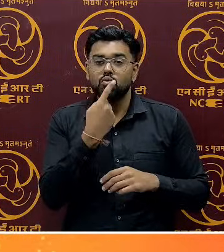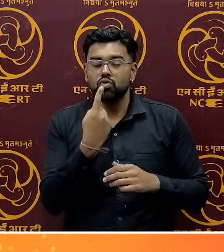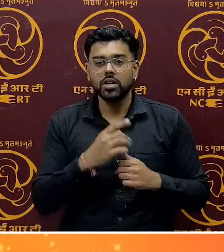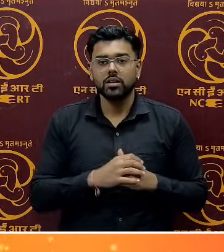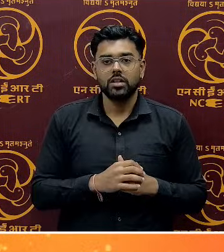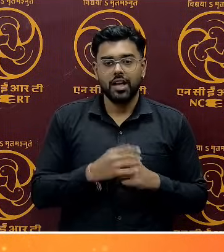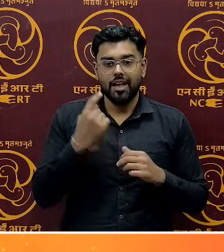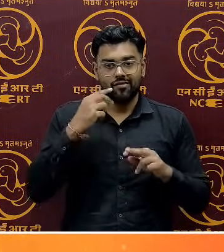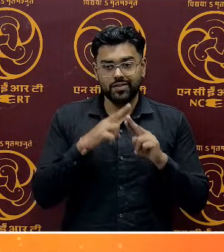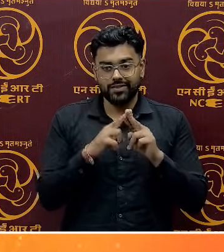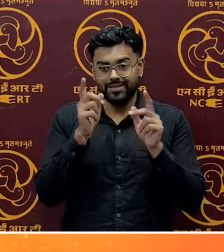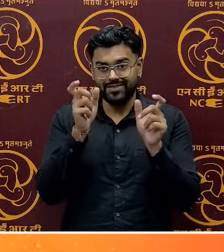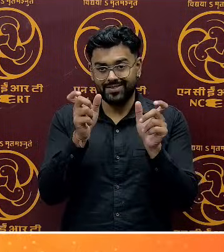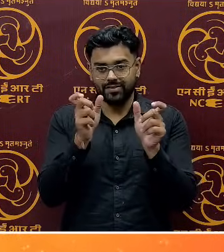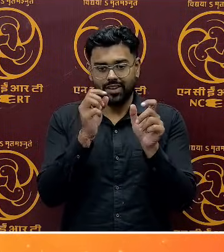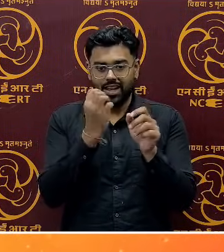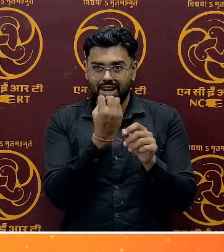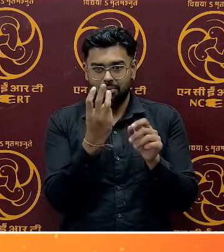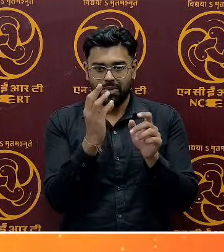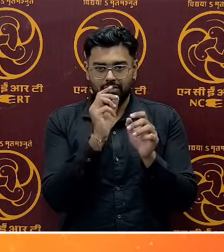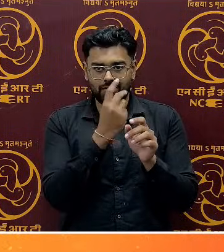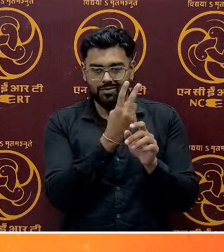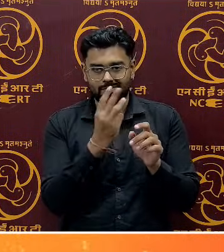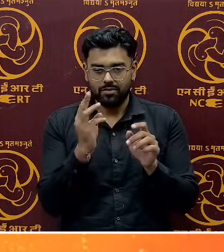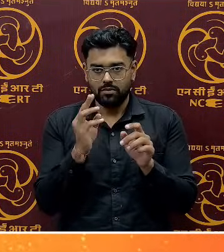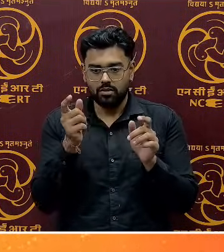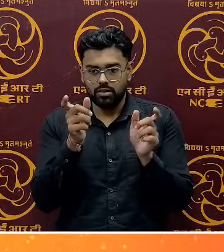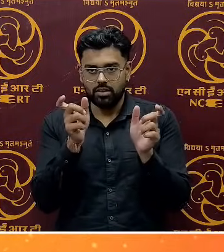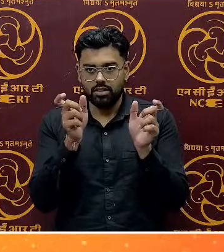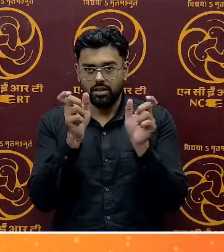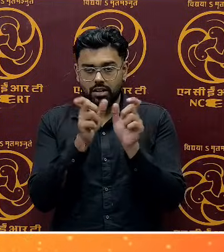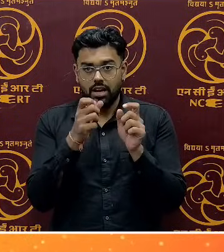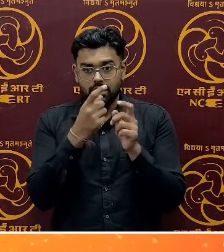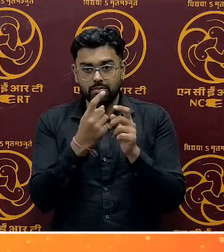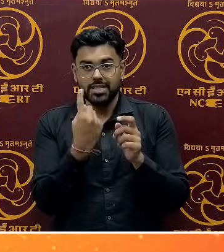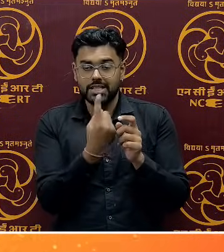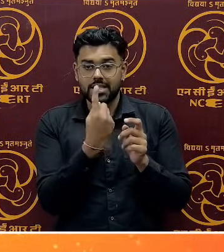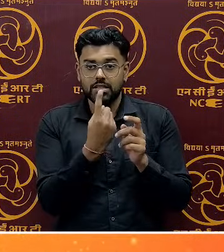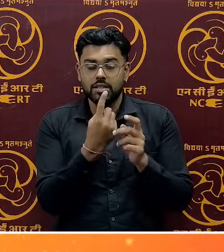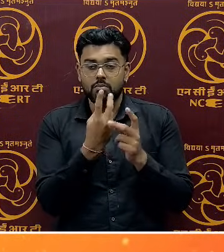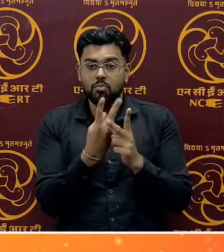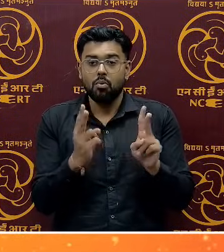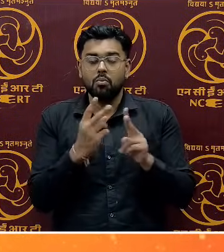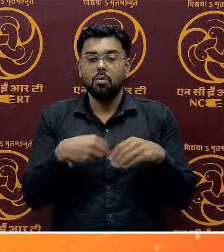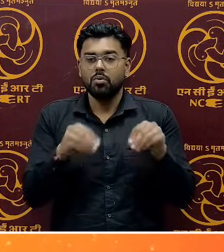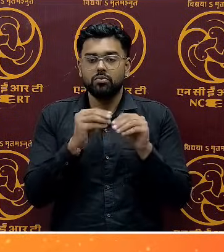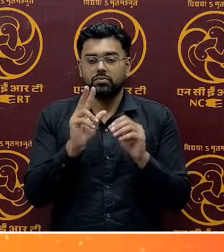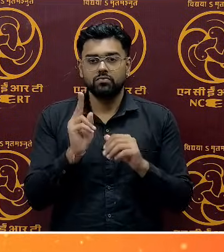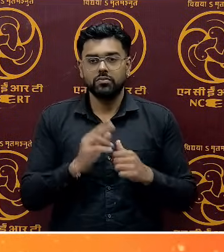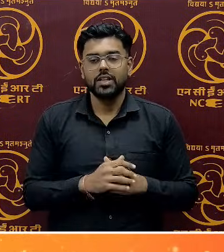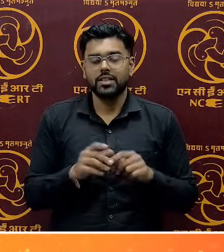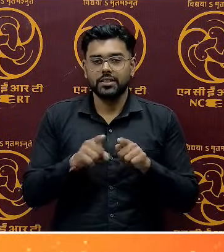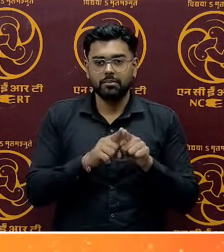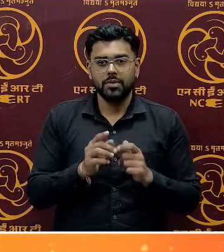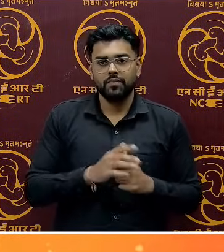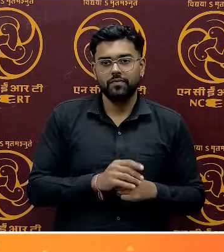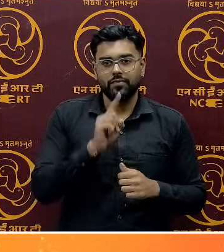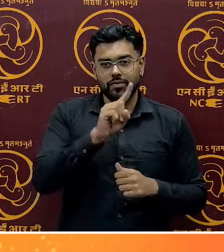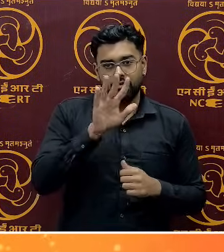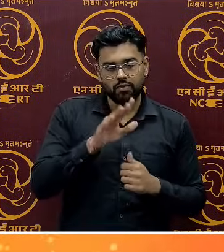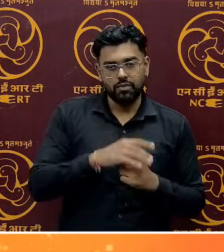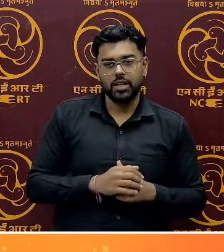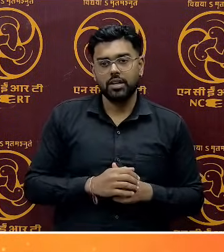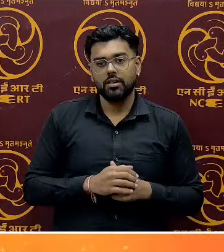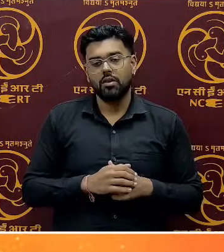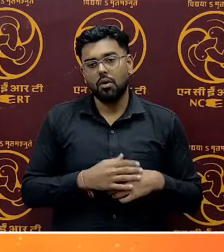each other if they have no common factor other than 1. Oh. For example, as 15 and